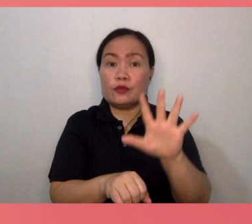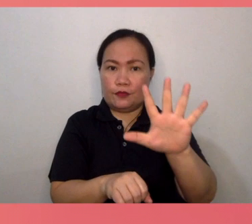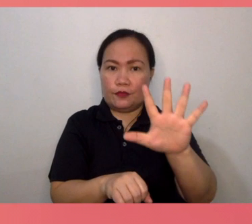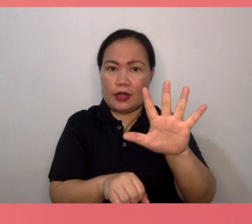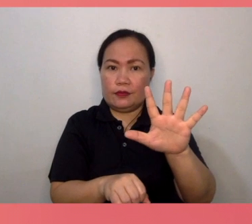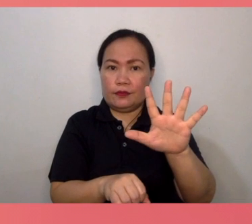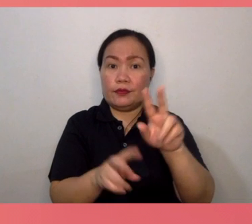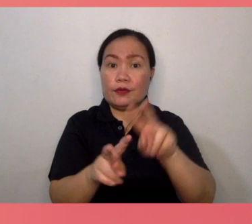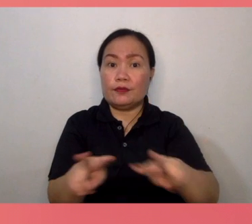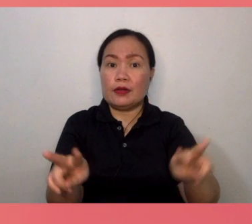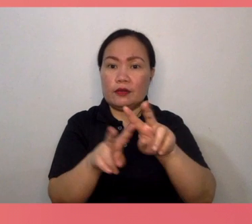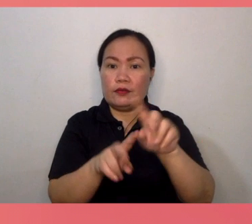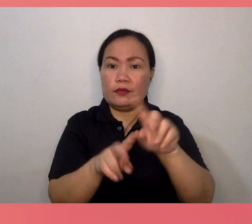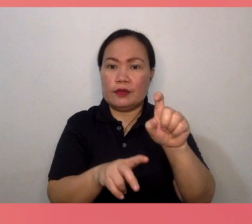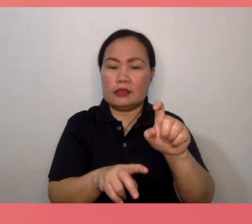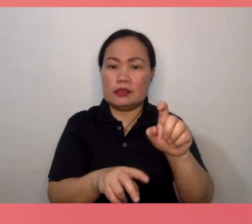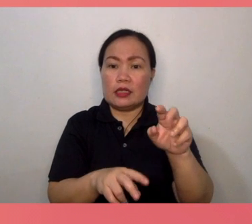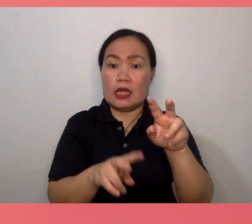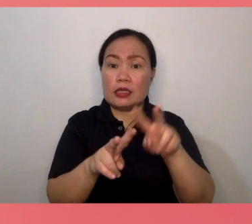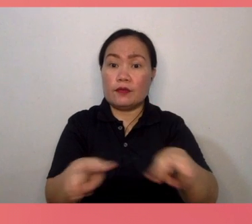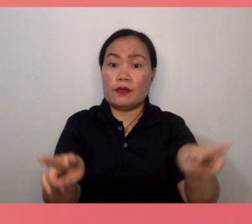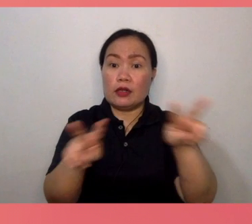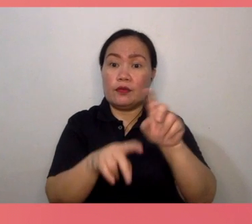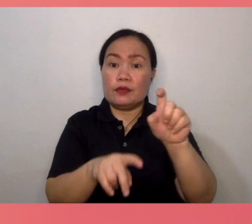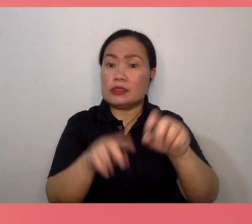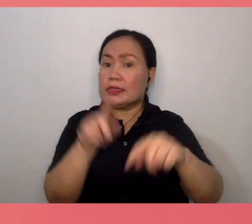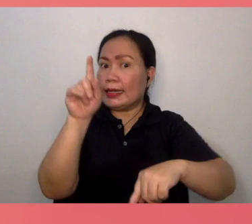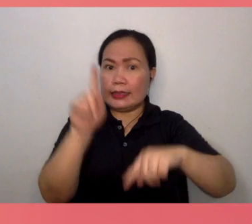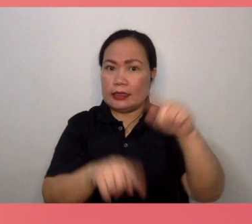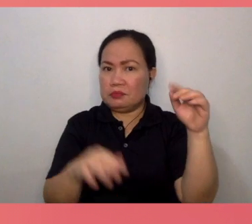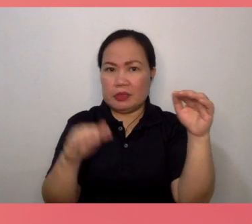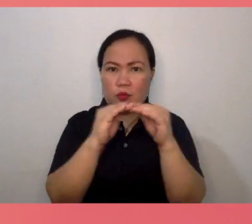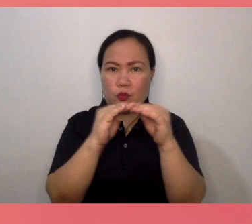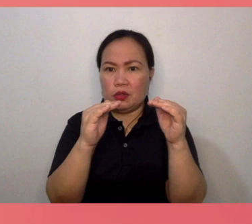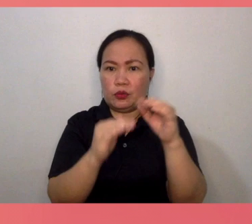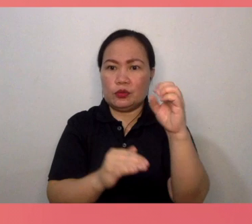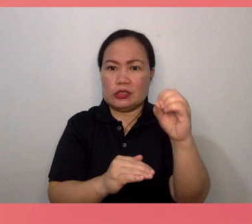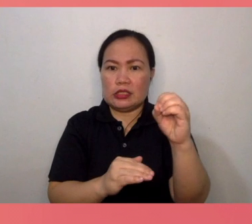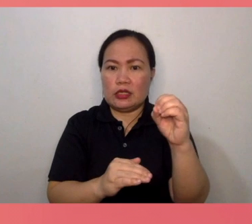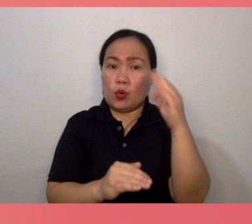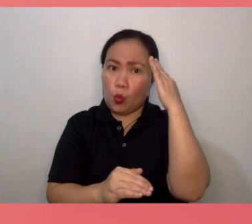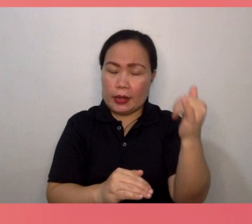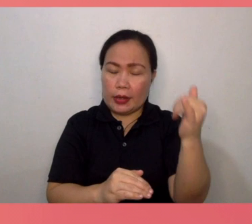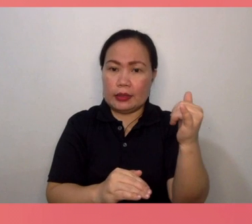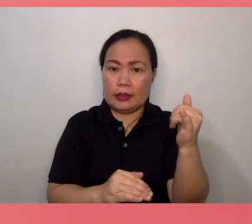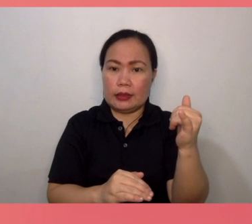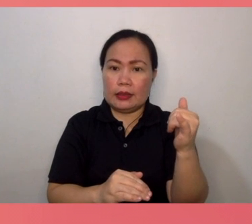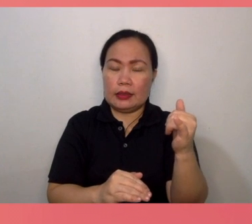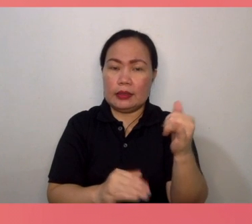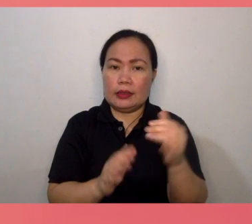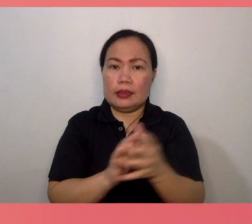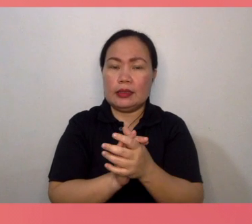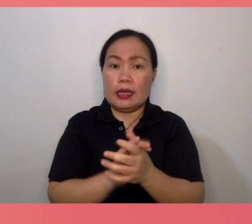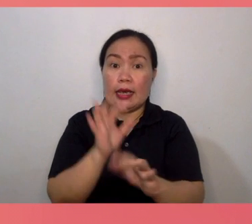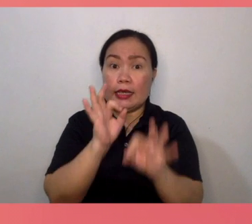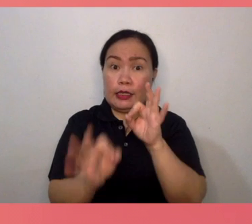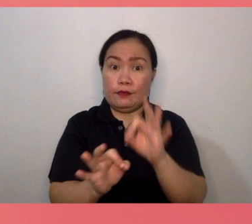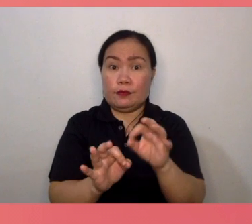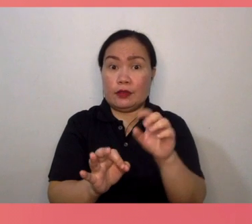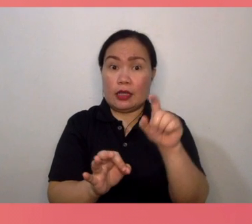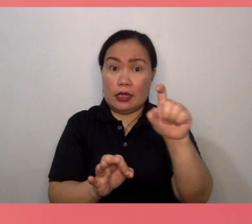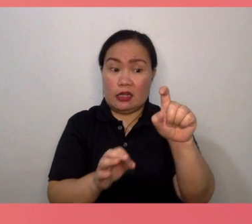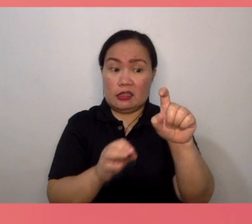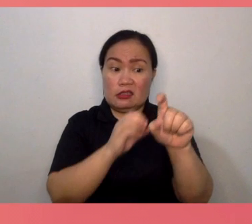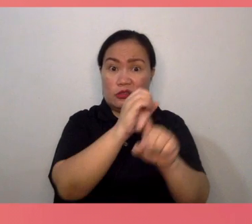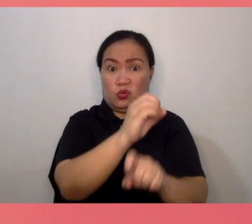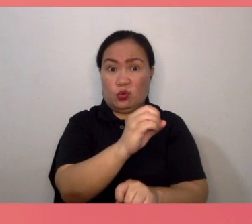of x, y. The value of x cannot be equal to 0. Bakit? Kasi kapag ang value ng x